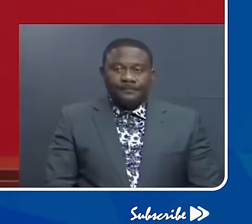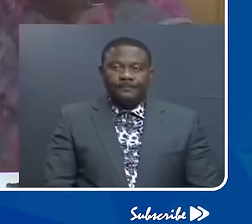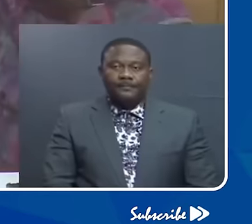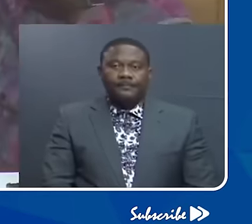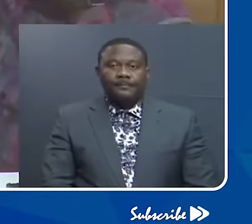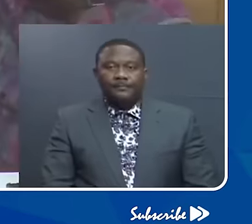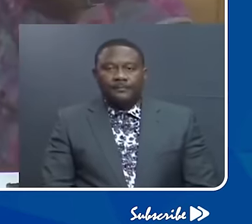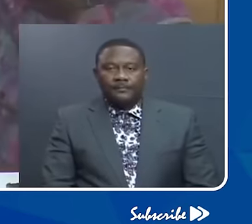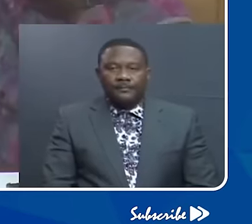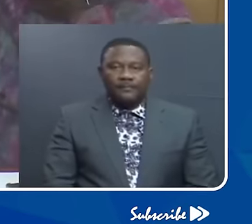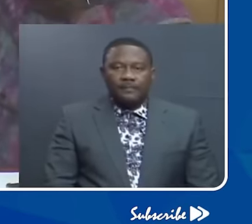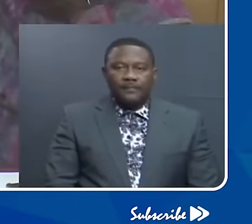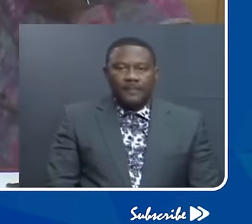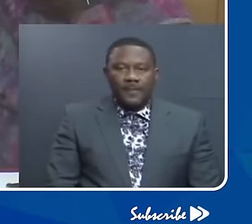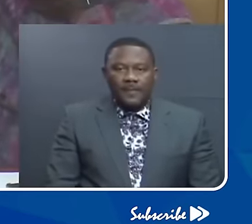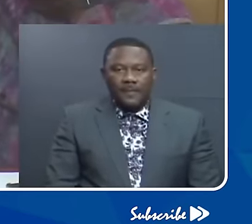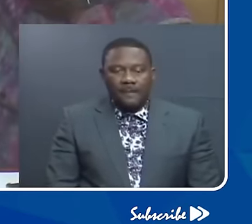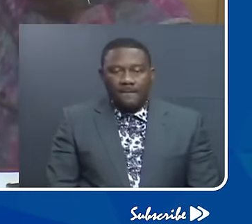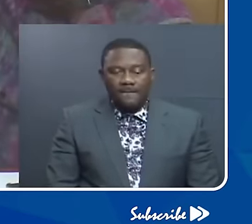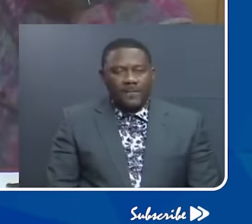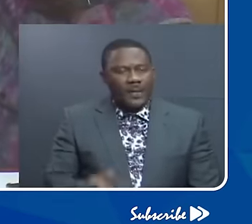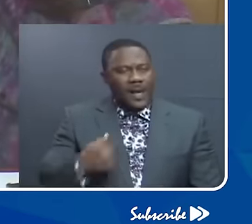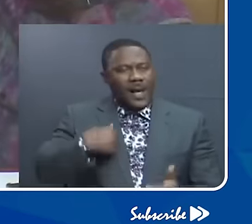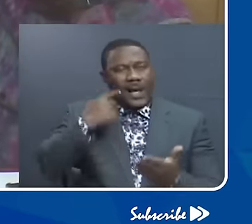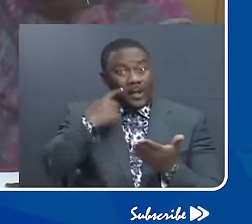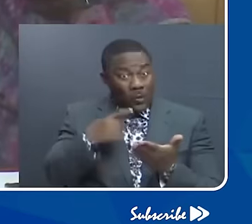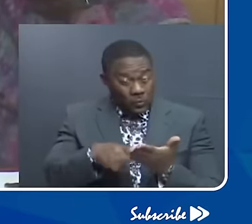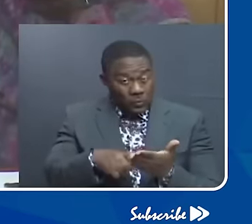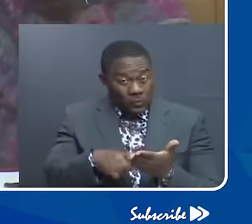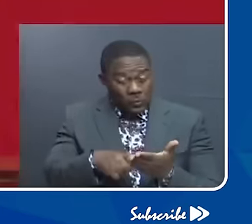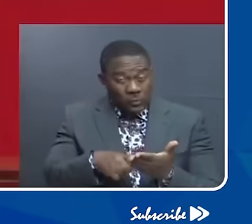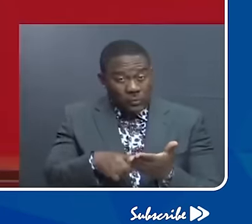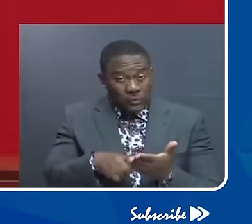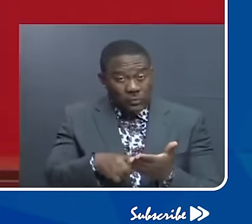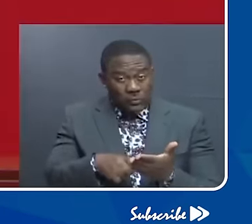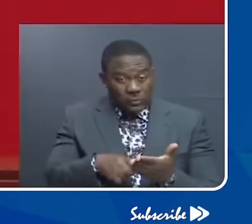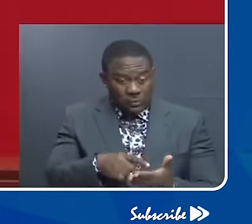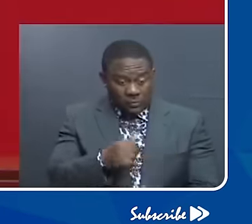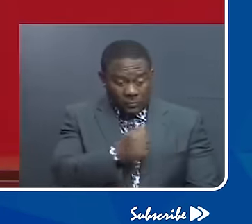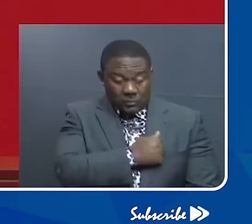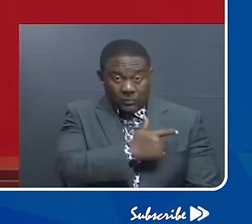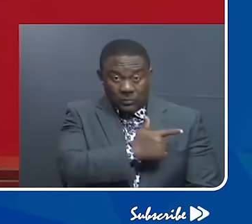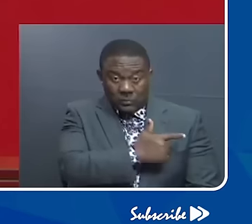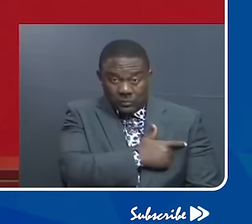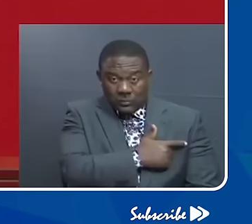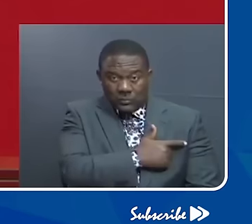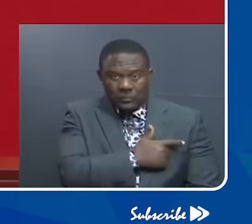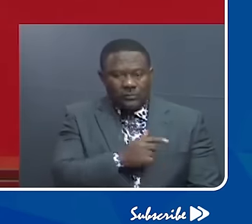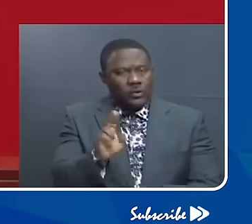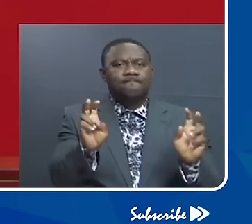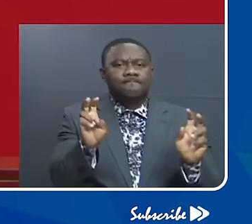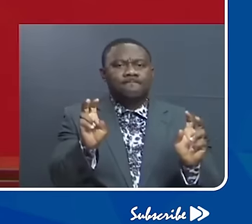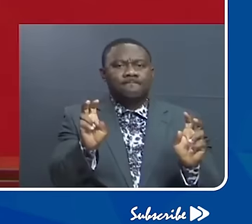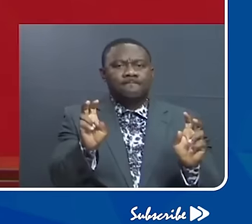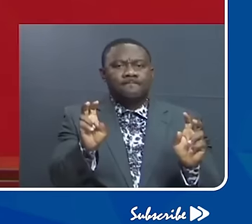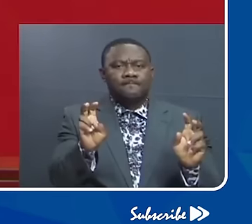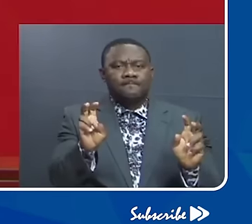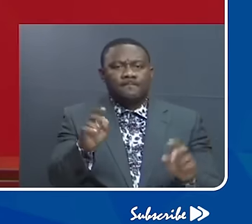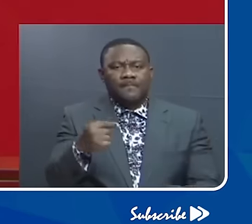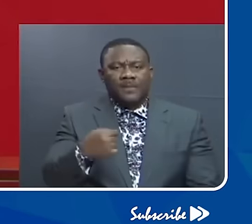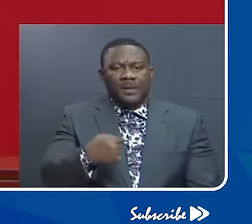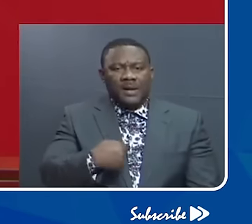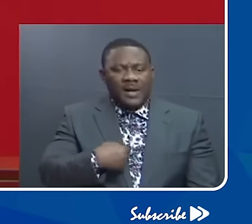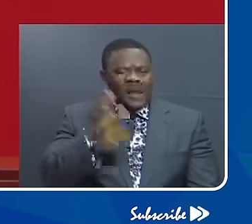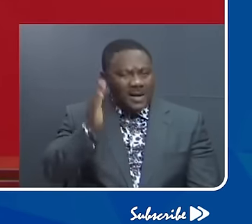letter from the Attorney General, I note that the Attorney General used the phrase, and I quote, "I